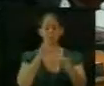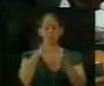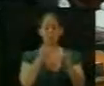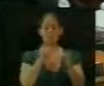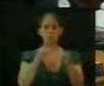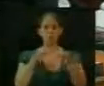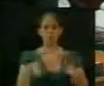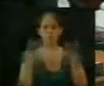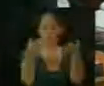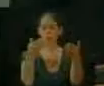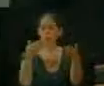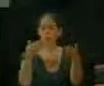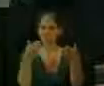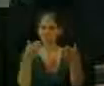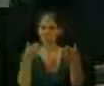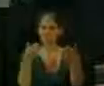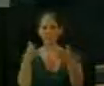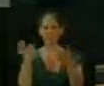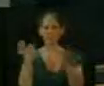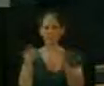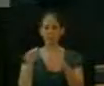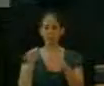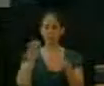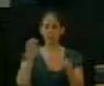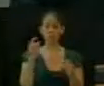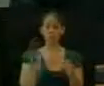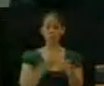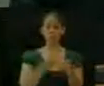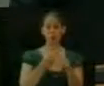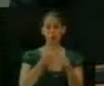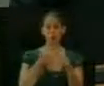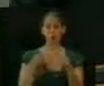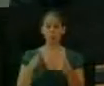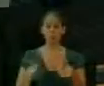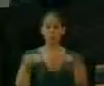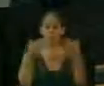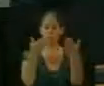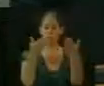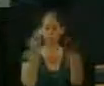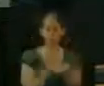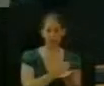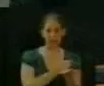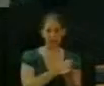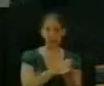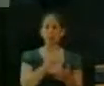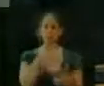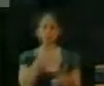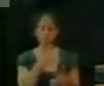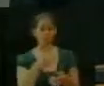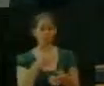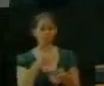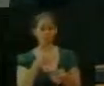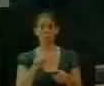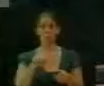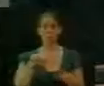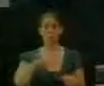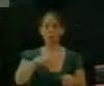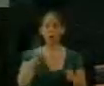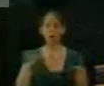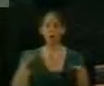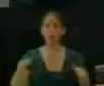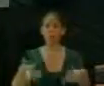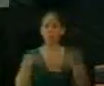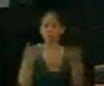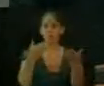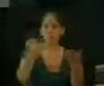motion. Well, yes, it will kill the original motion, but they can bring it back to us and we can decide what to do with it then. Maybe we do need